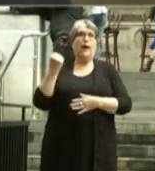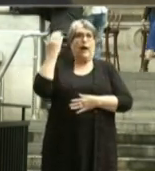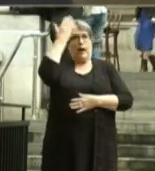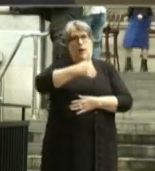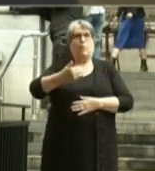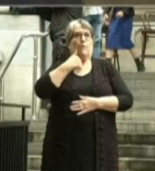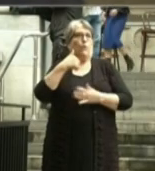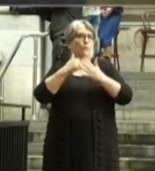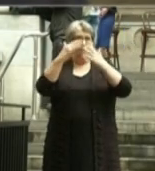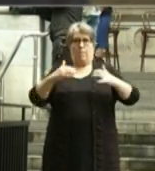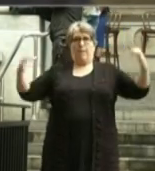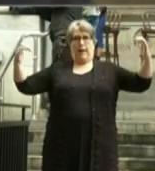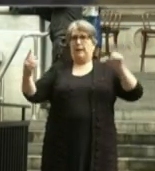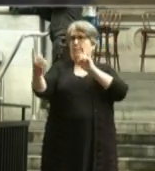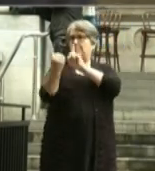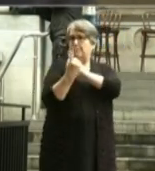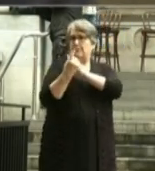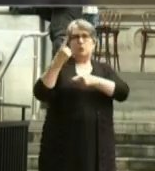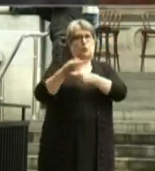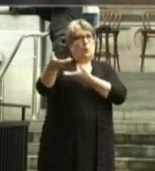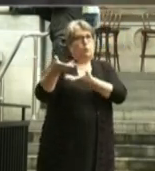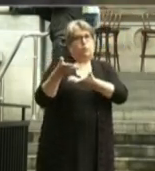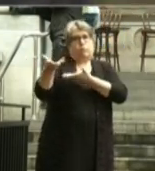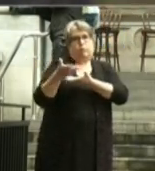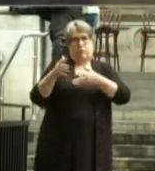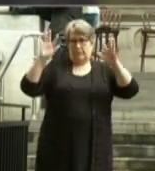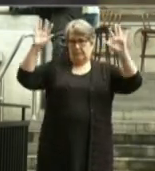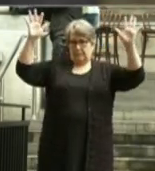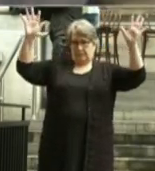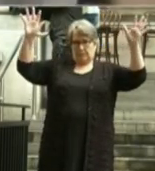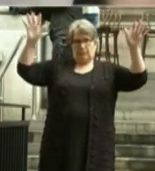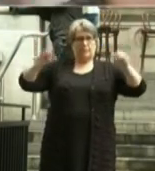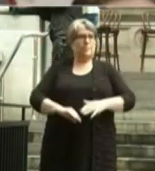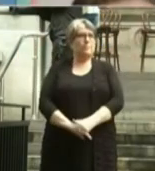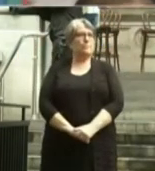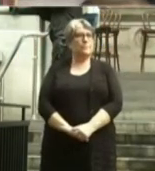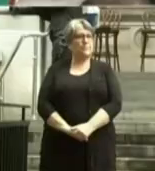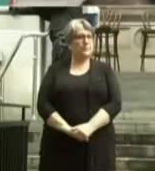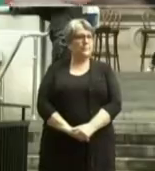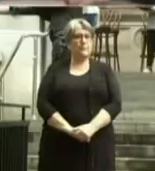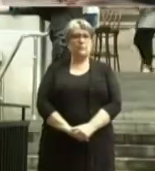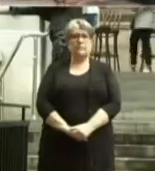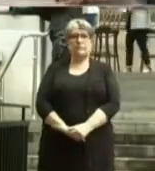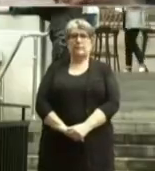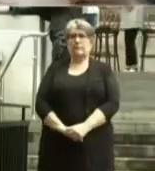Indigenous voice to our Parliament.